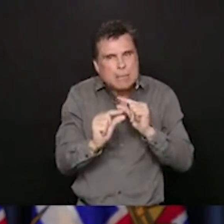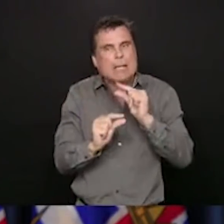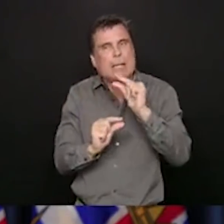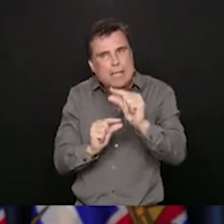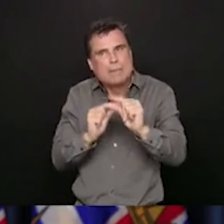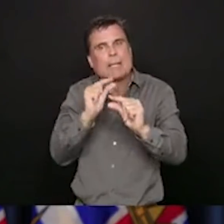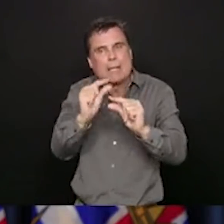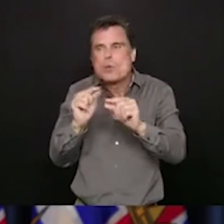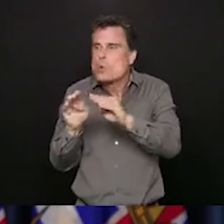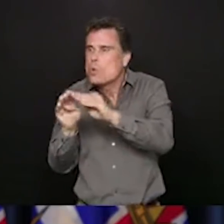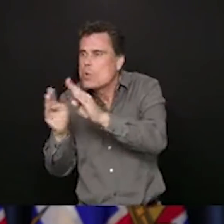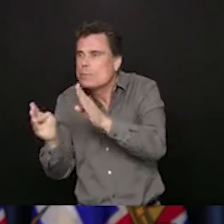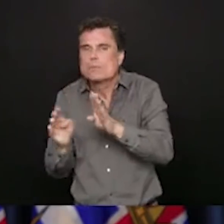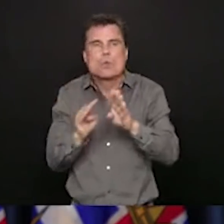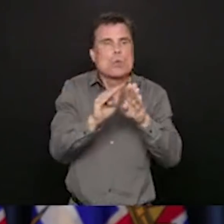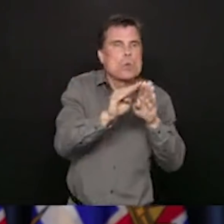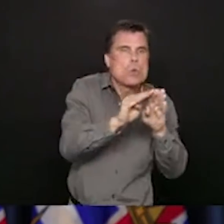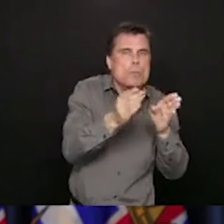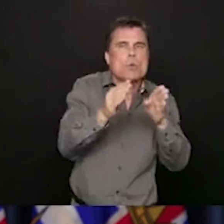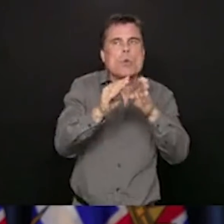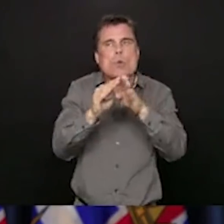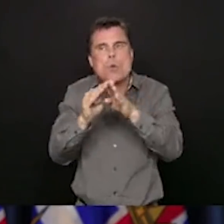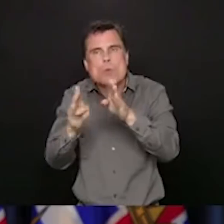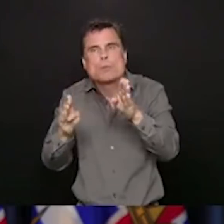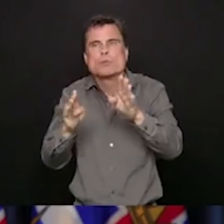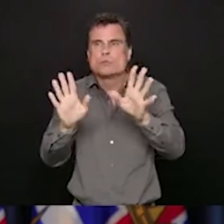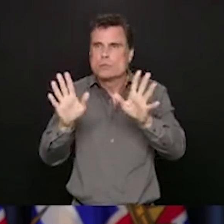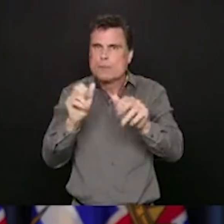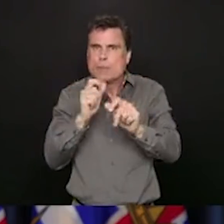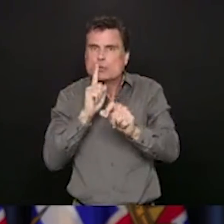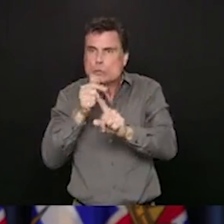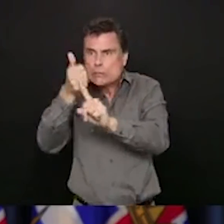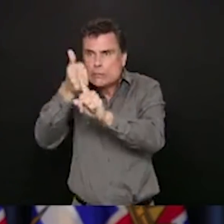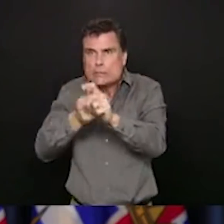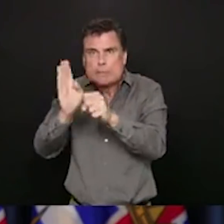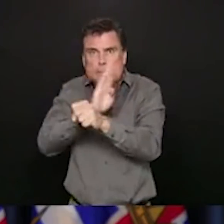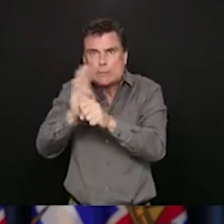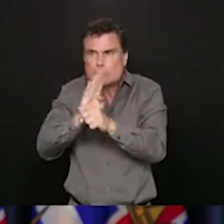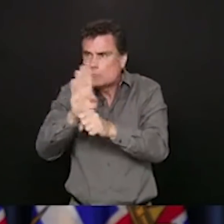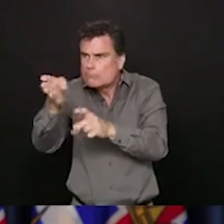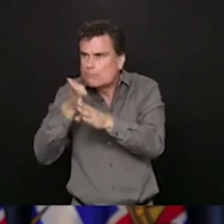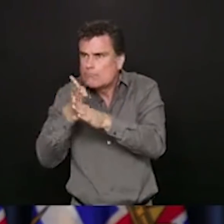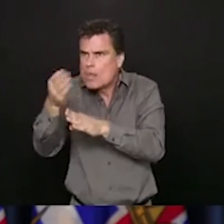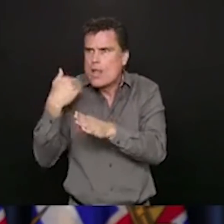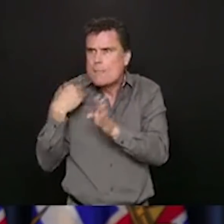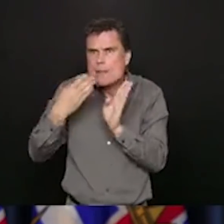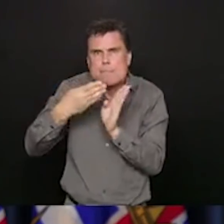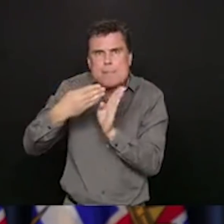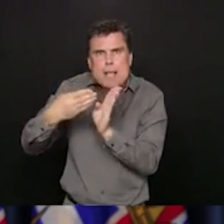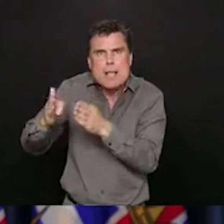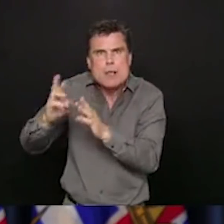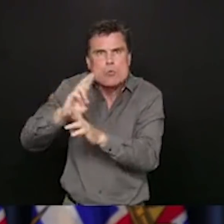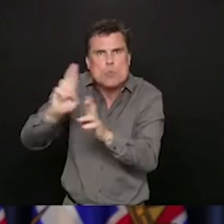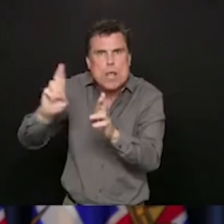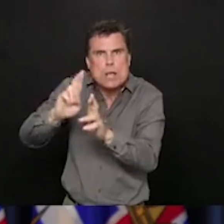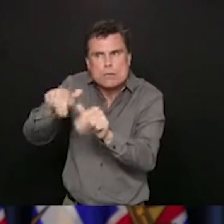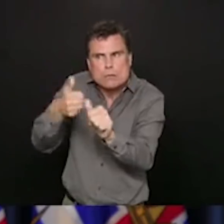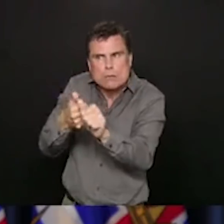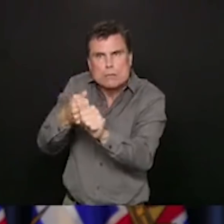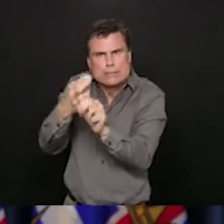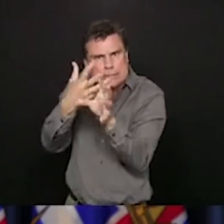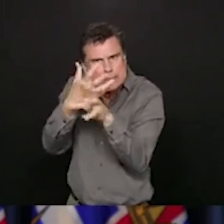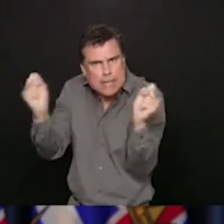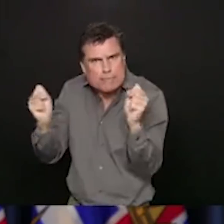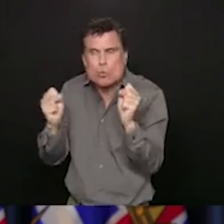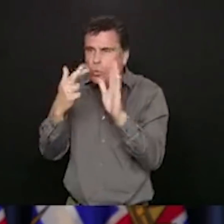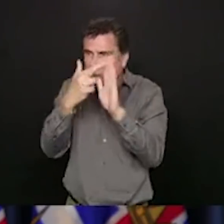protocols, common guidelines in place to protect workers, in place to protect consumers. We've seen this in the grocery sector